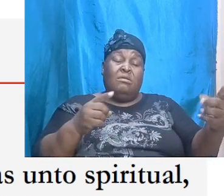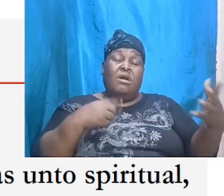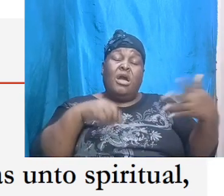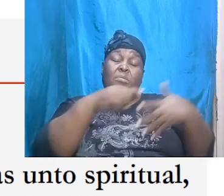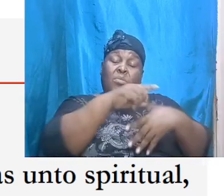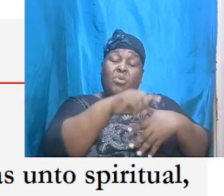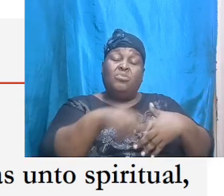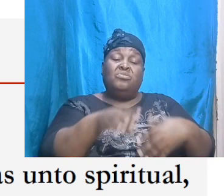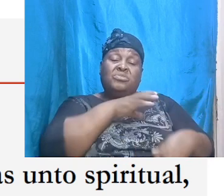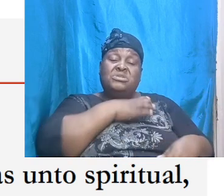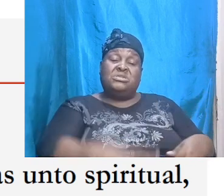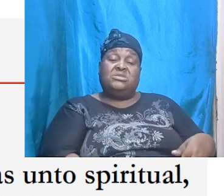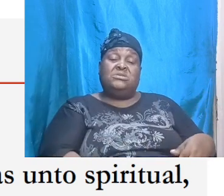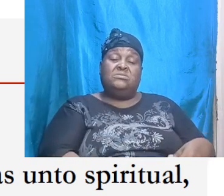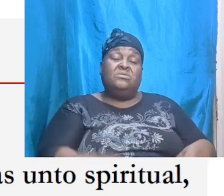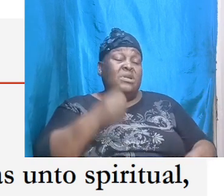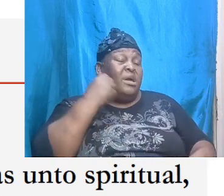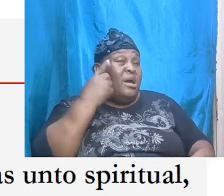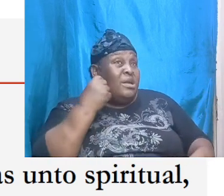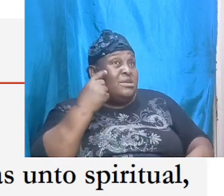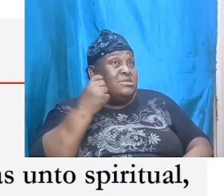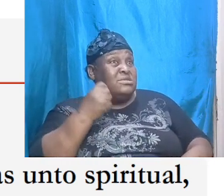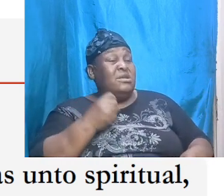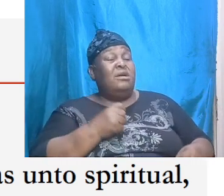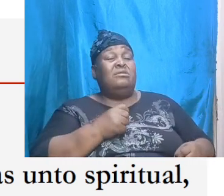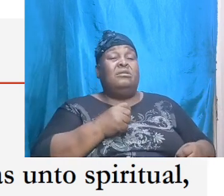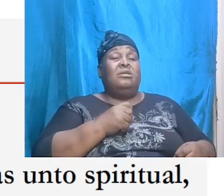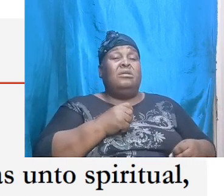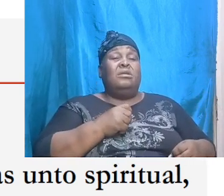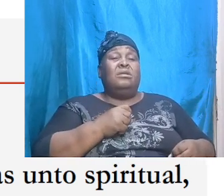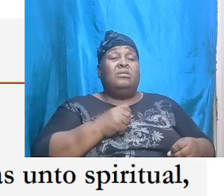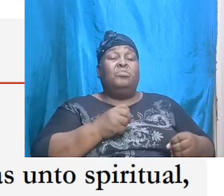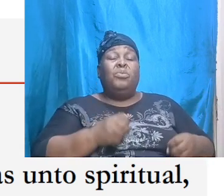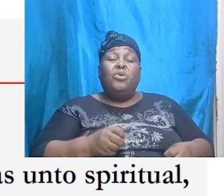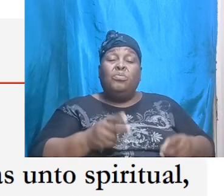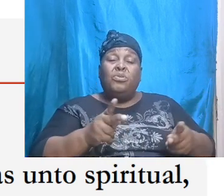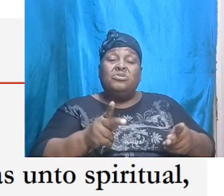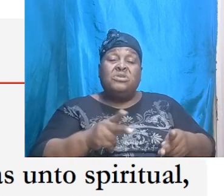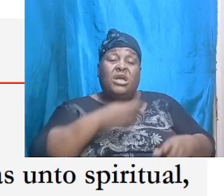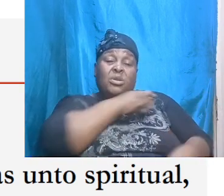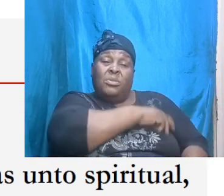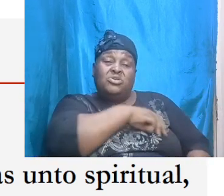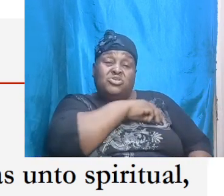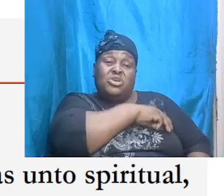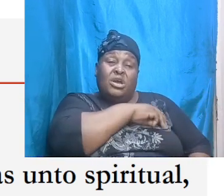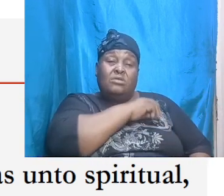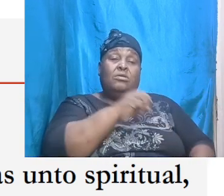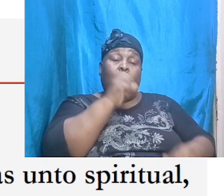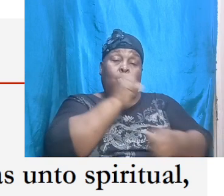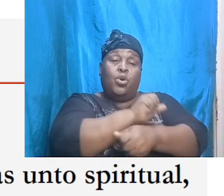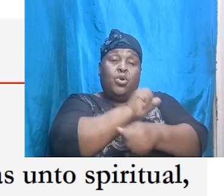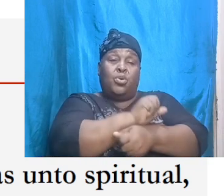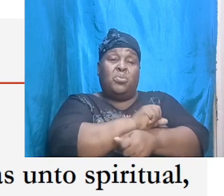the purpose and the mission, then I realize that, look here, I might just be